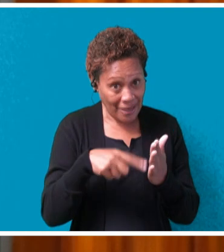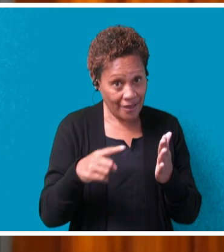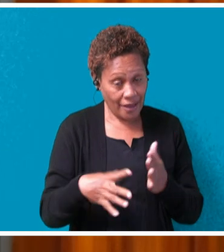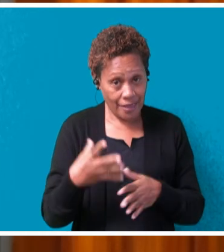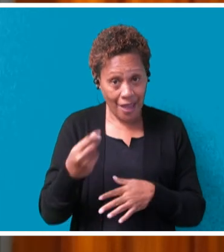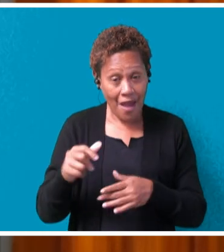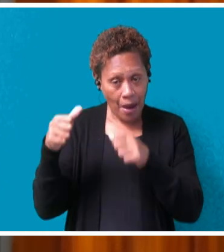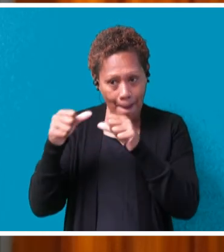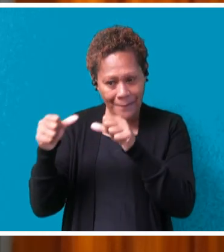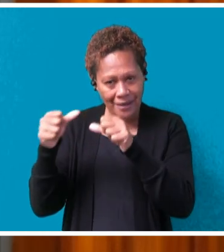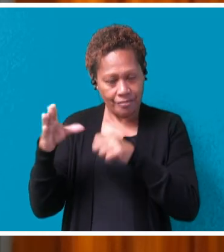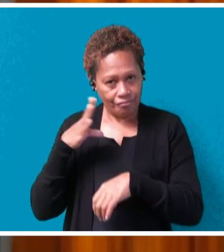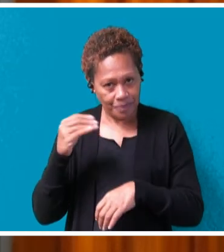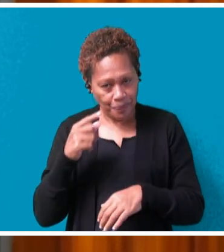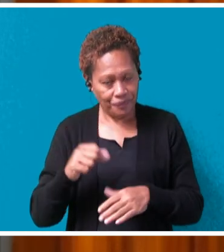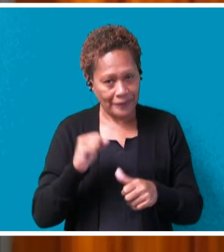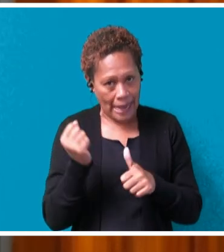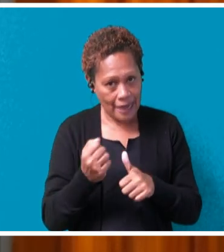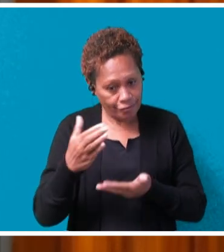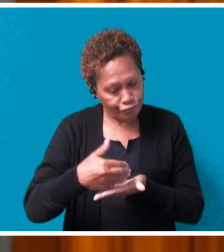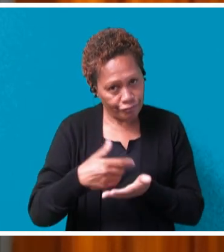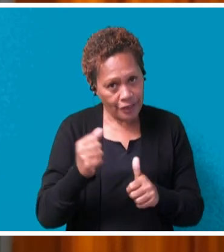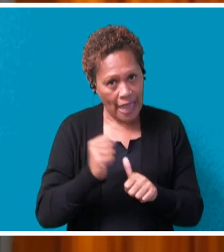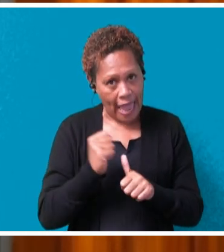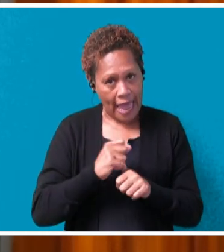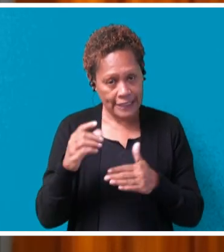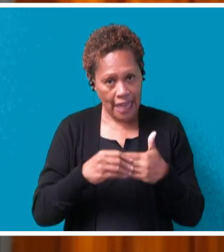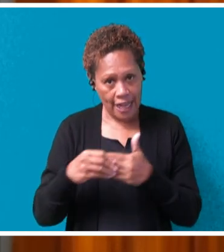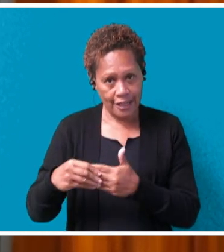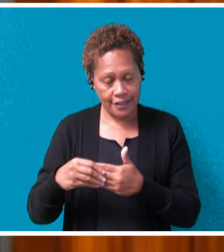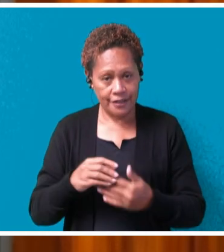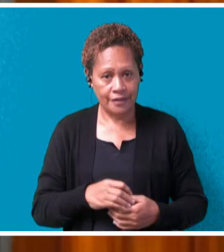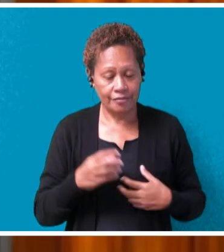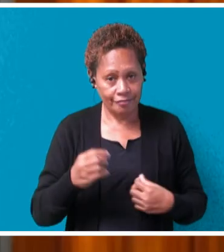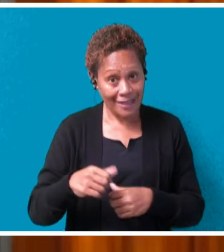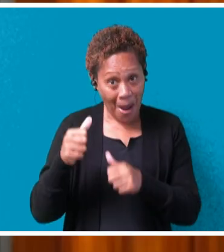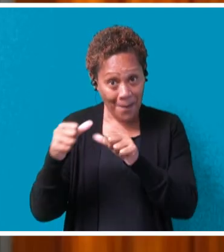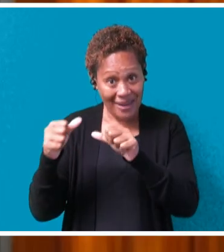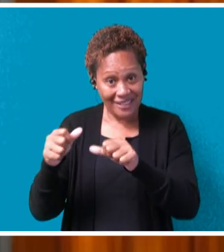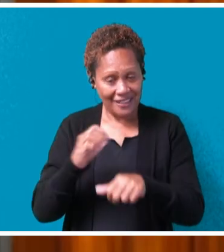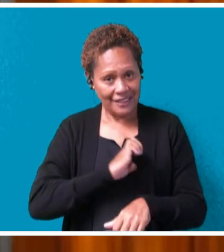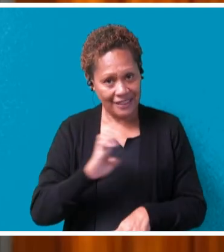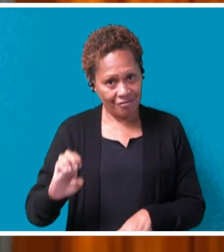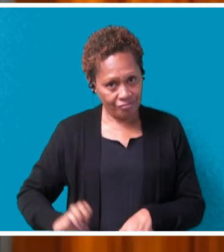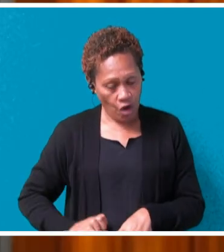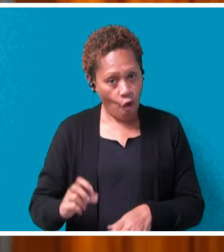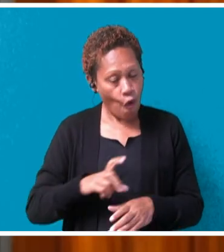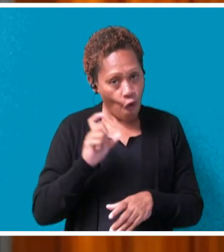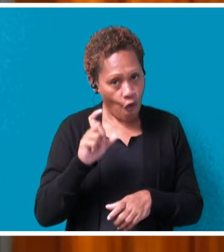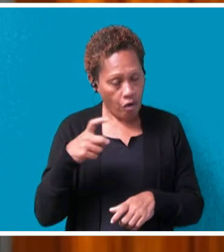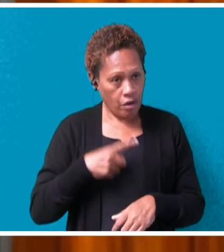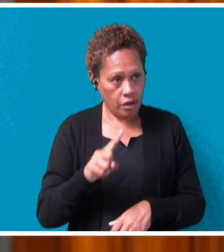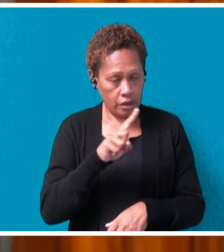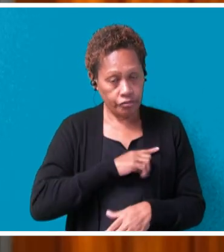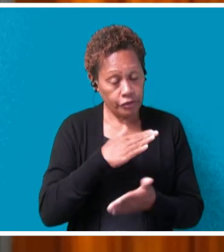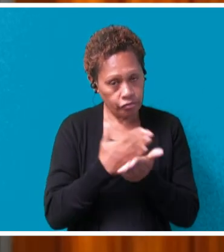collective responsibility as leaders. His Excellency's address calls upon us to reflect on our shared